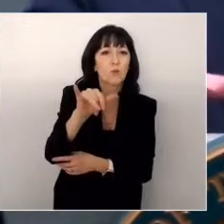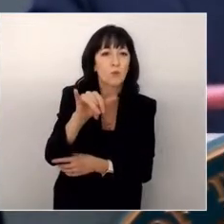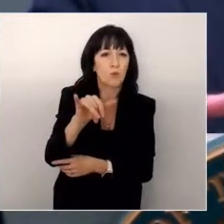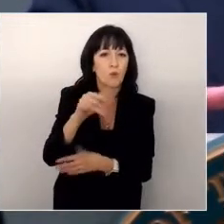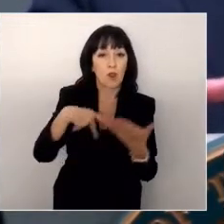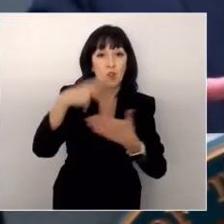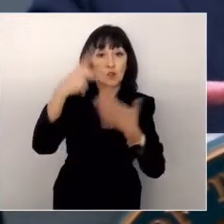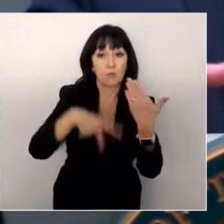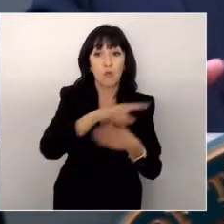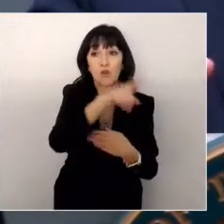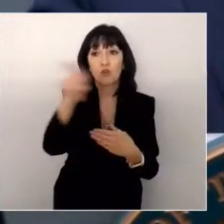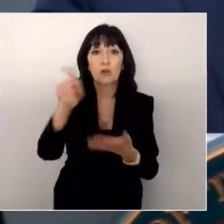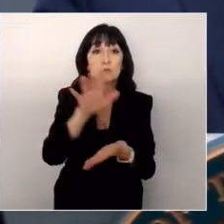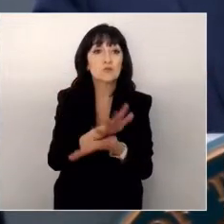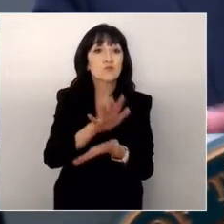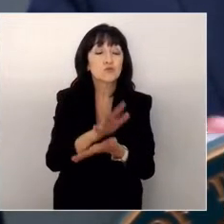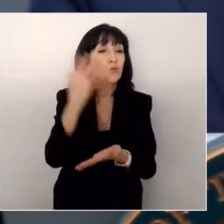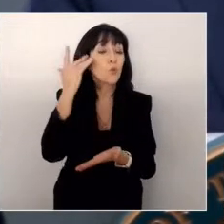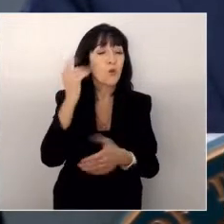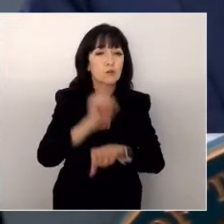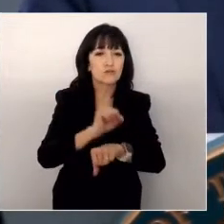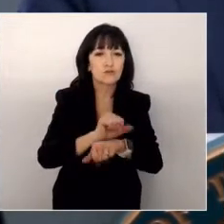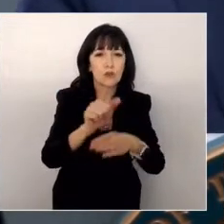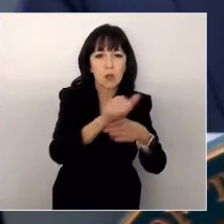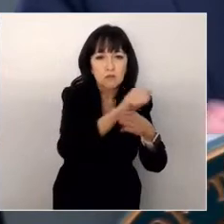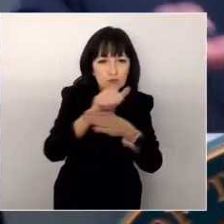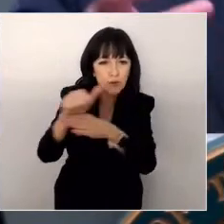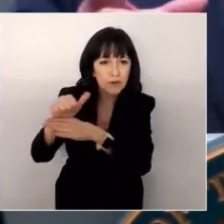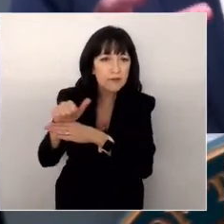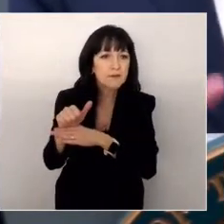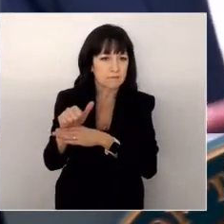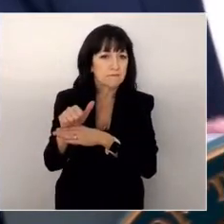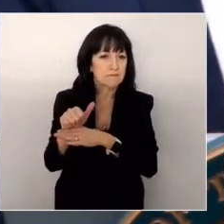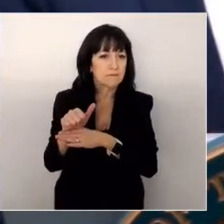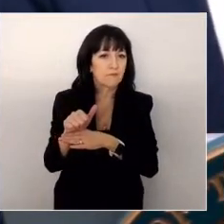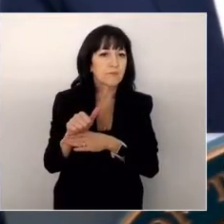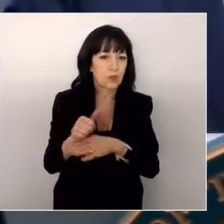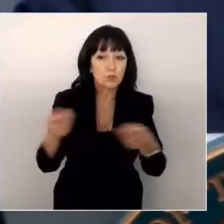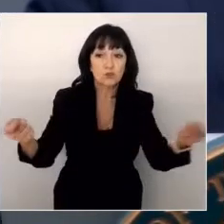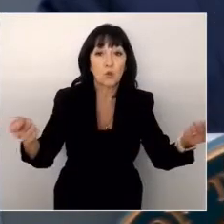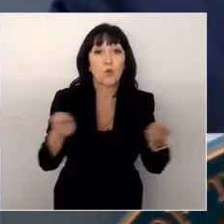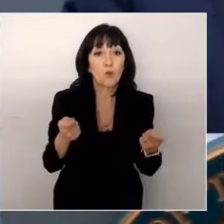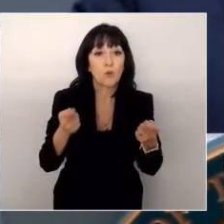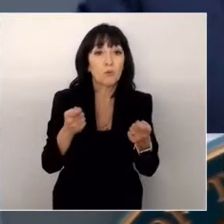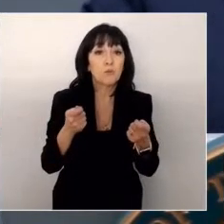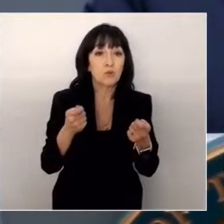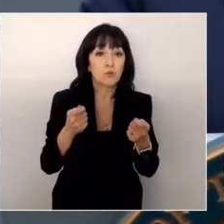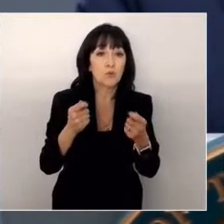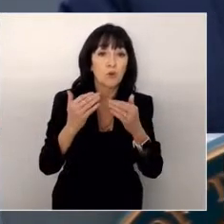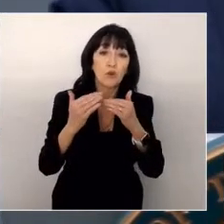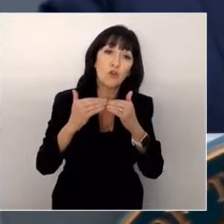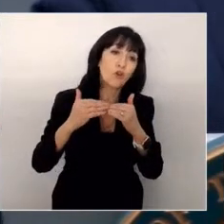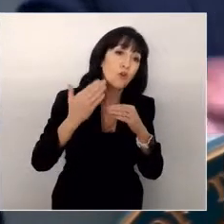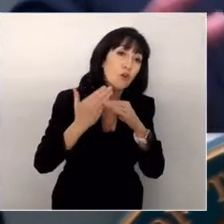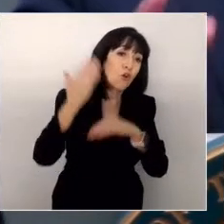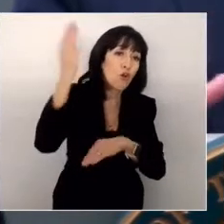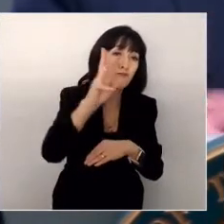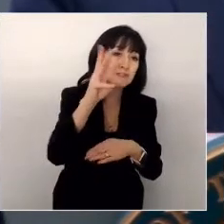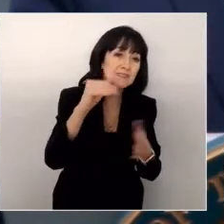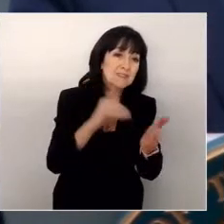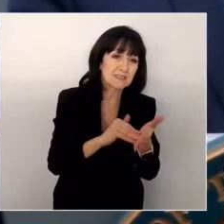public-private investments will expand the Pathways program to reach more than 6,000 middle school students